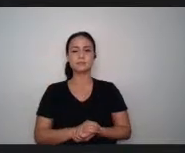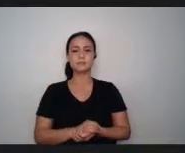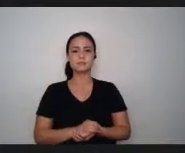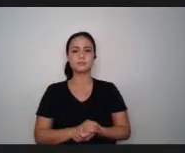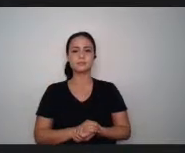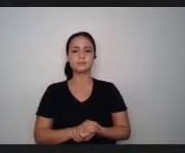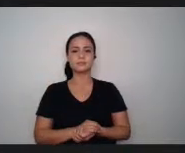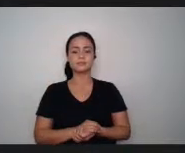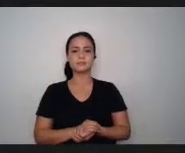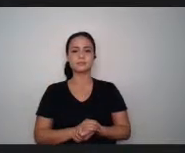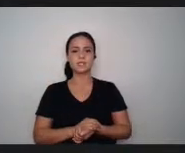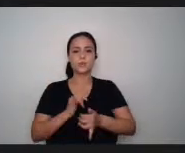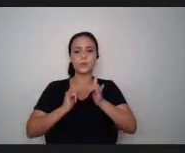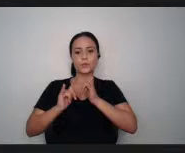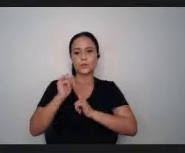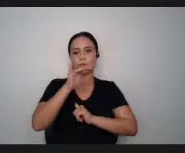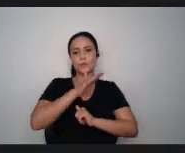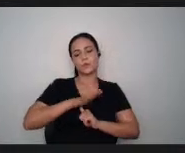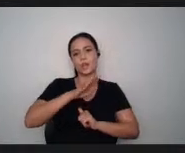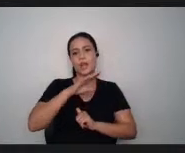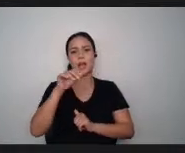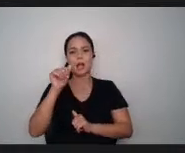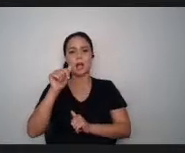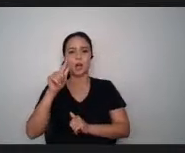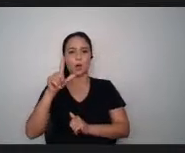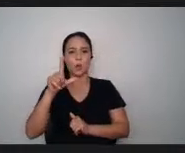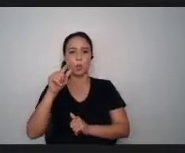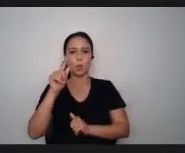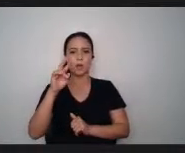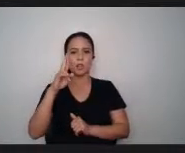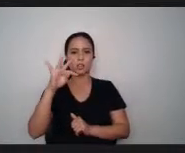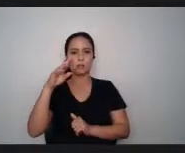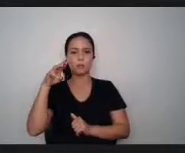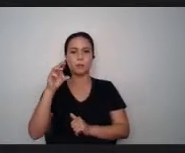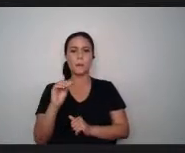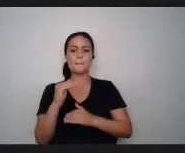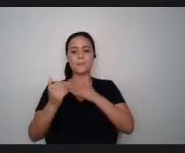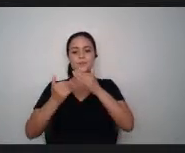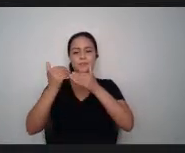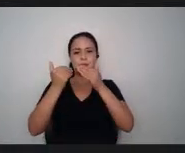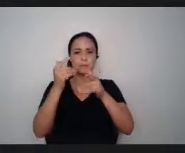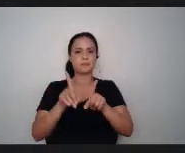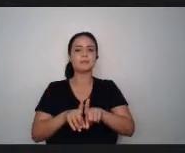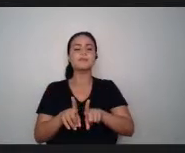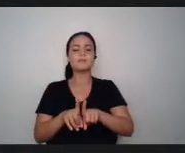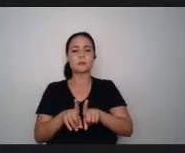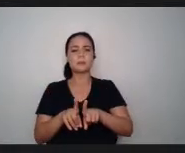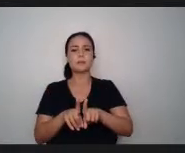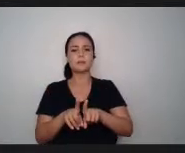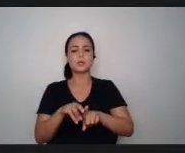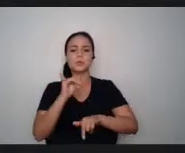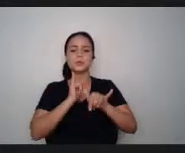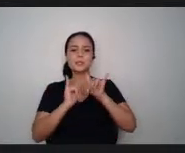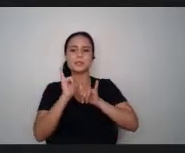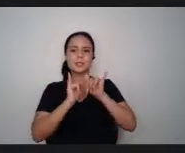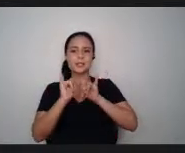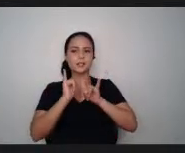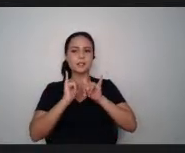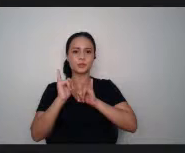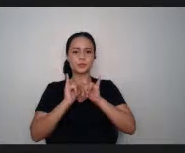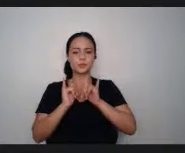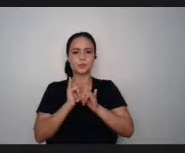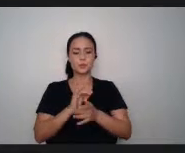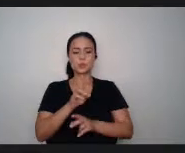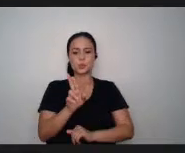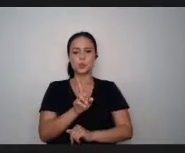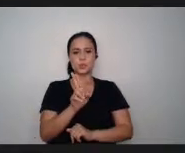idea about these processes and the gamification and algorithms and the appropriation of processes of